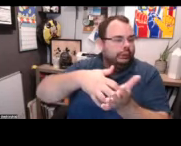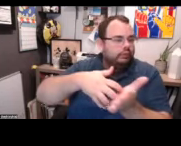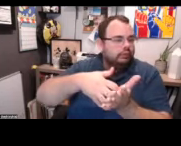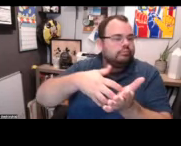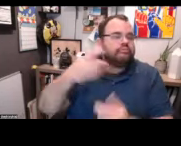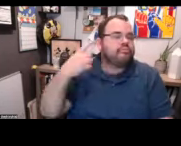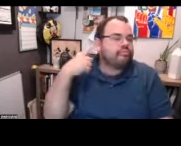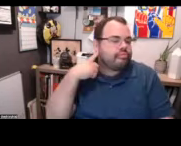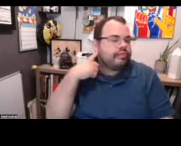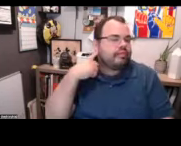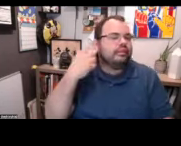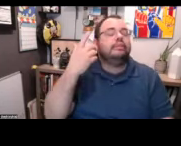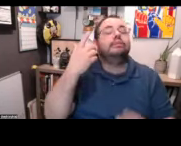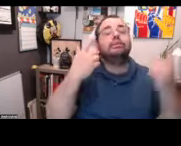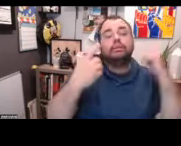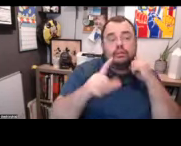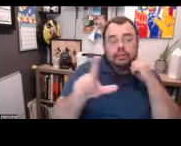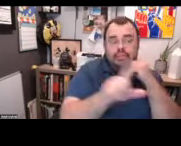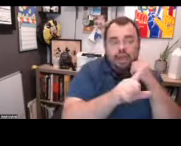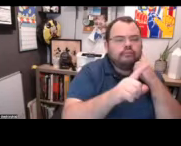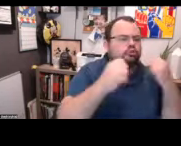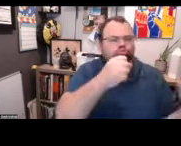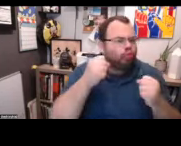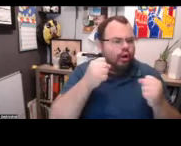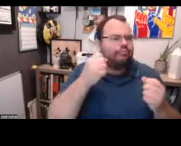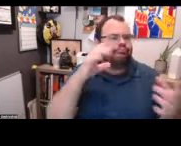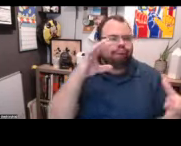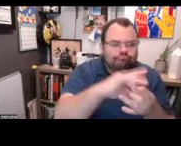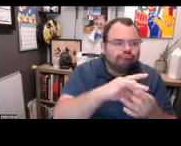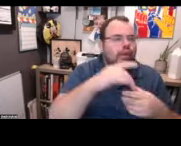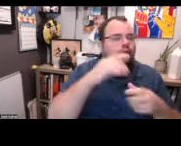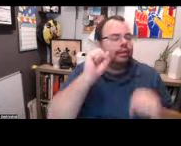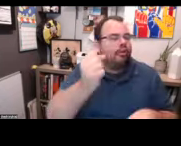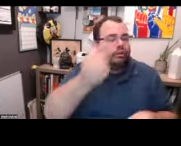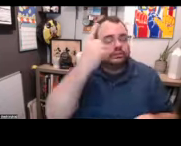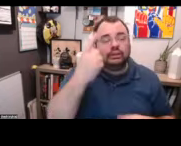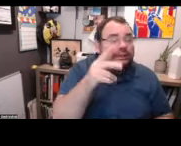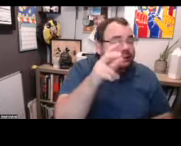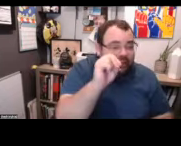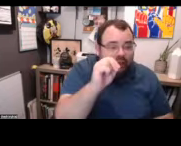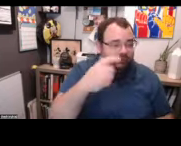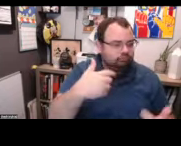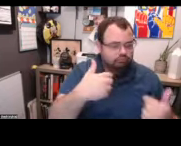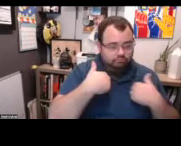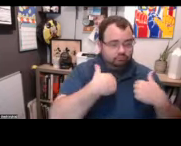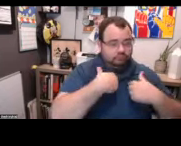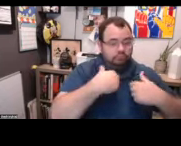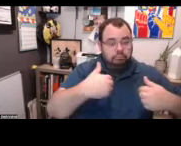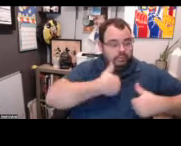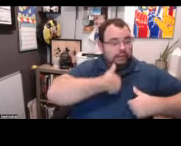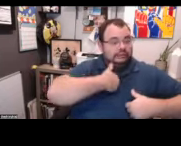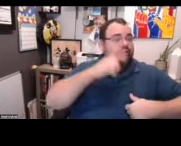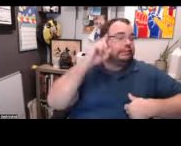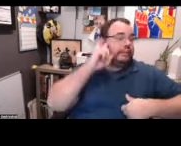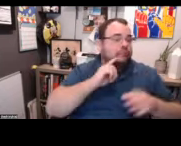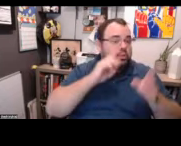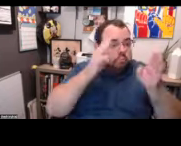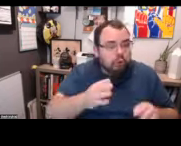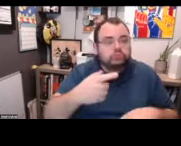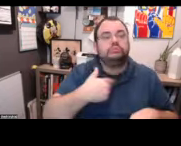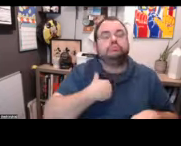it's just too weak. So my left ear was really strong, had that great connection.